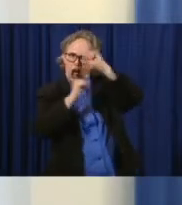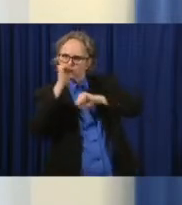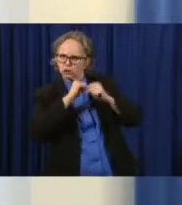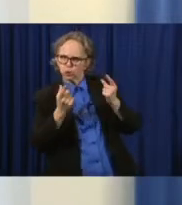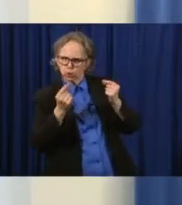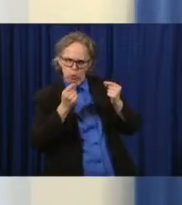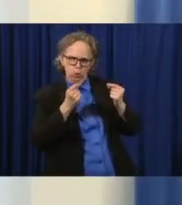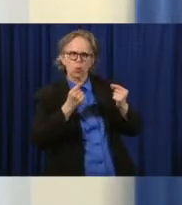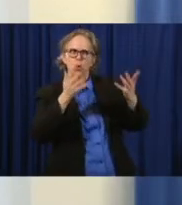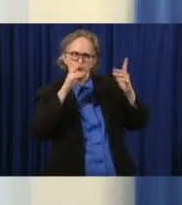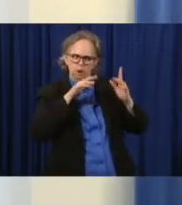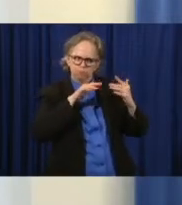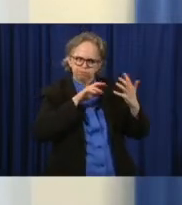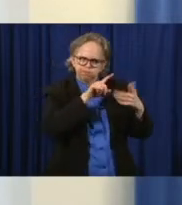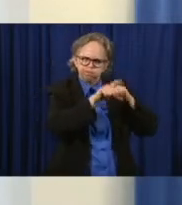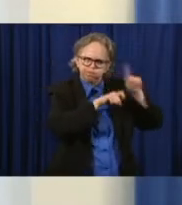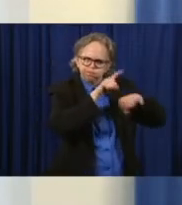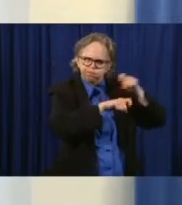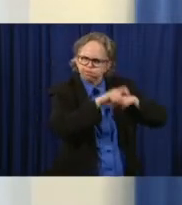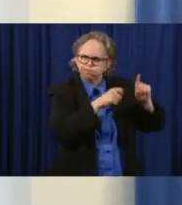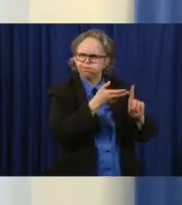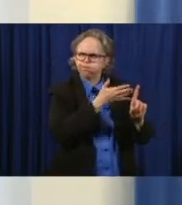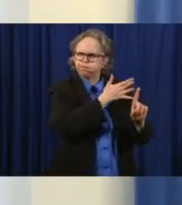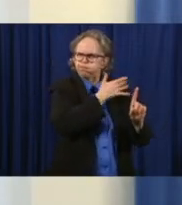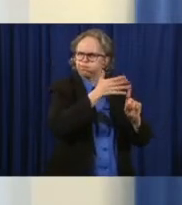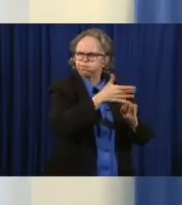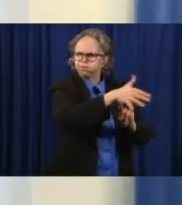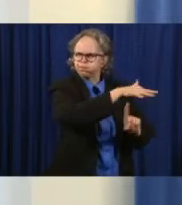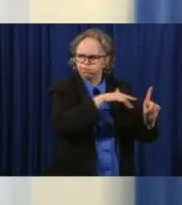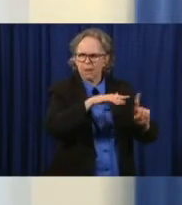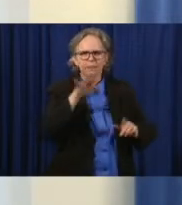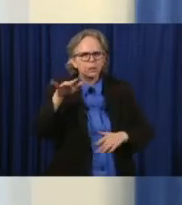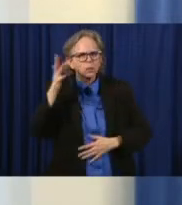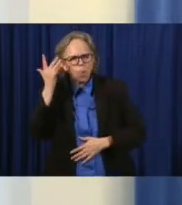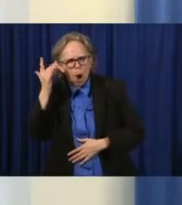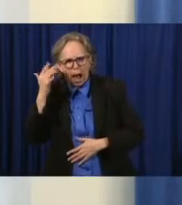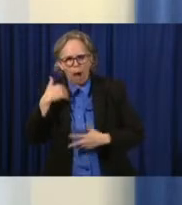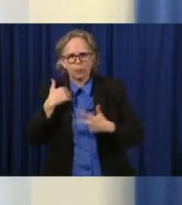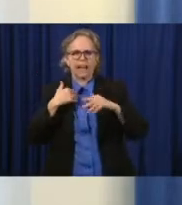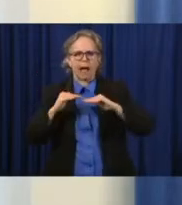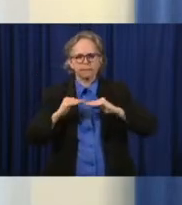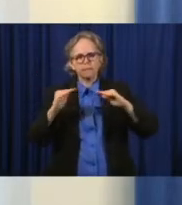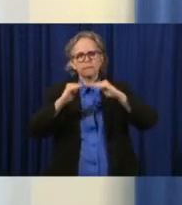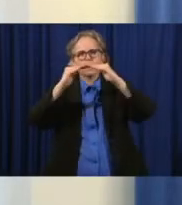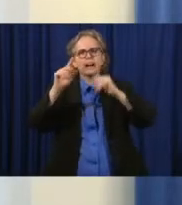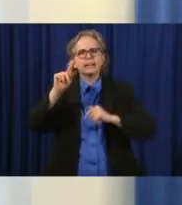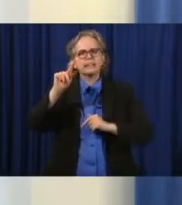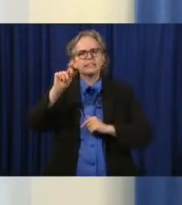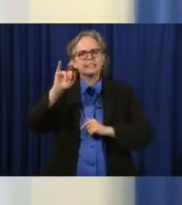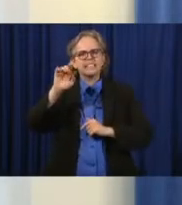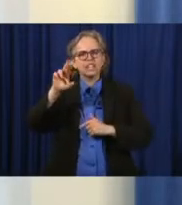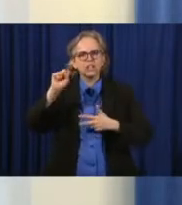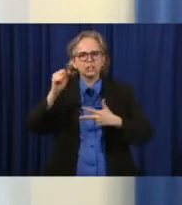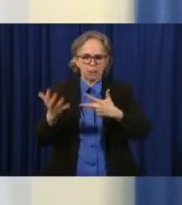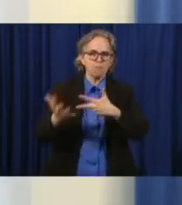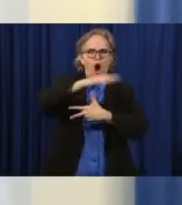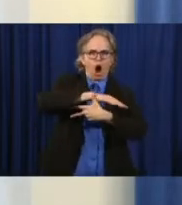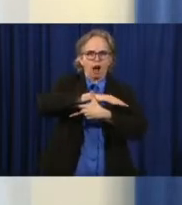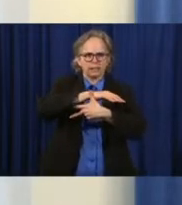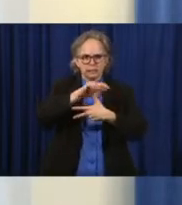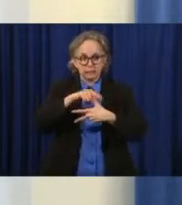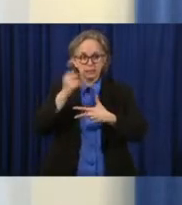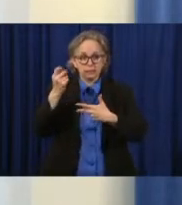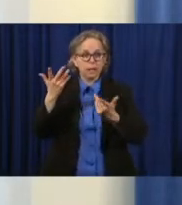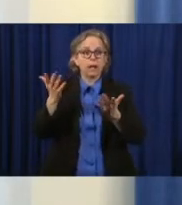that's why we really, in our tiers of testing, ask that a clinician and health departments actually go into a facility and look at the layout,